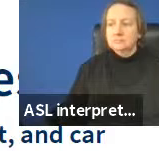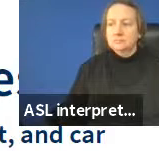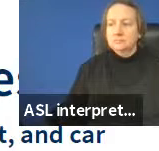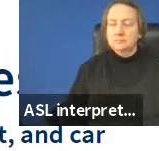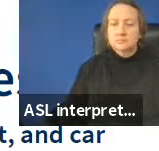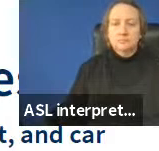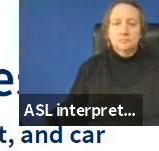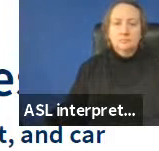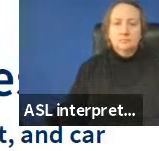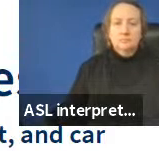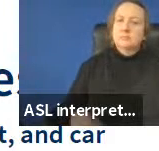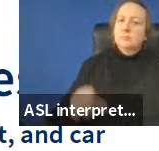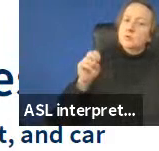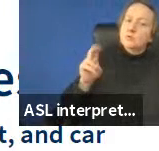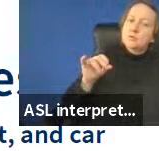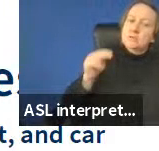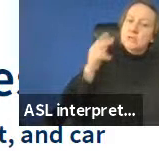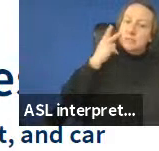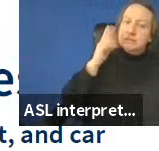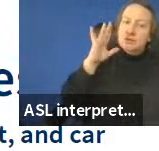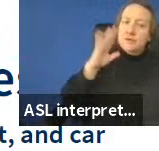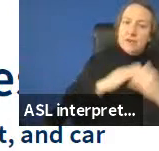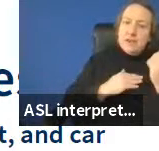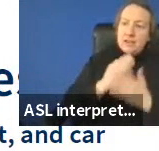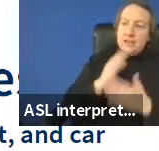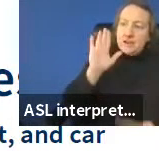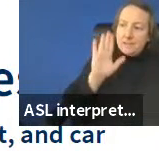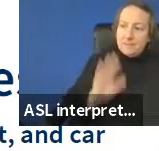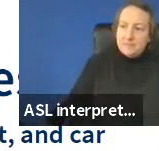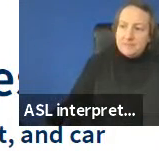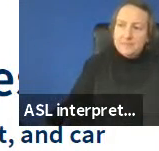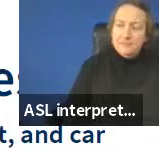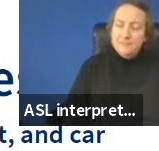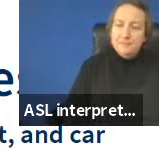Let's see, Susan, I see you have your hand up.